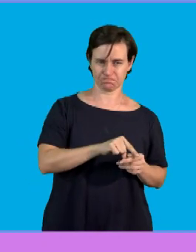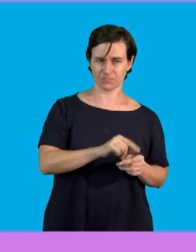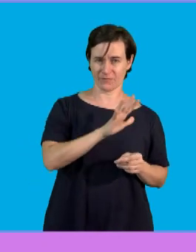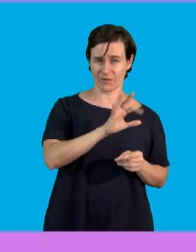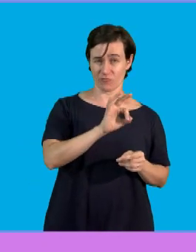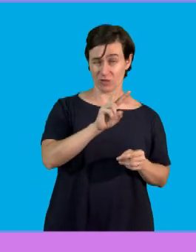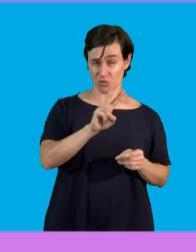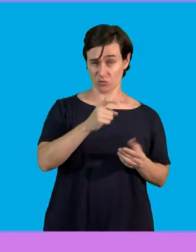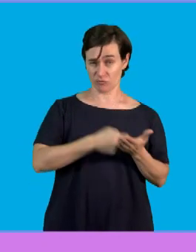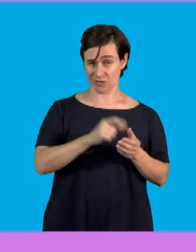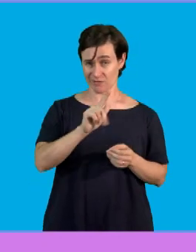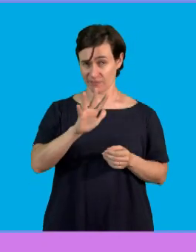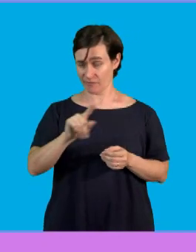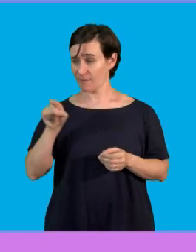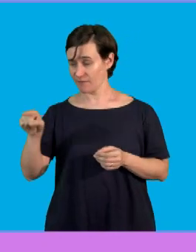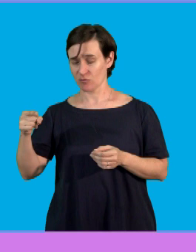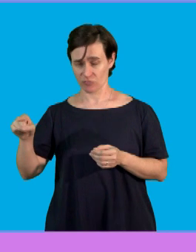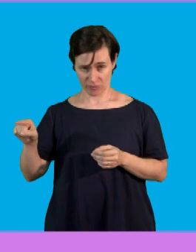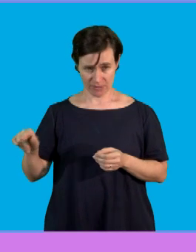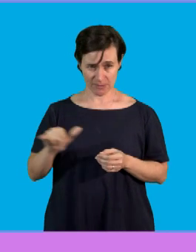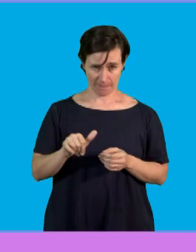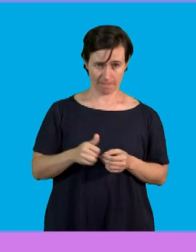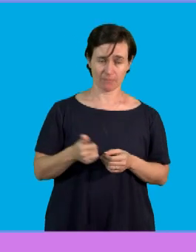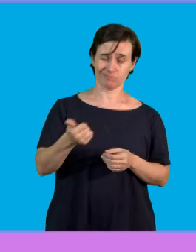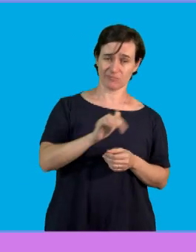532 rand 75 cents, and then we have